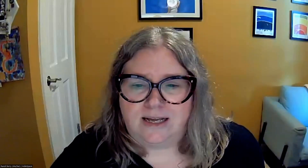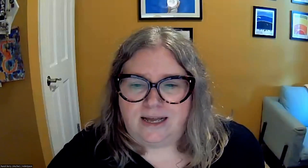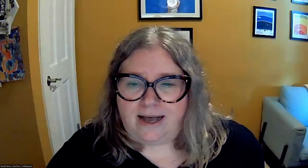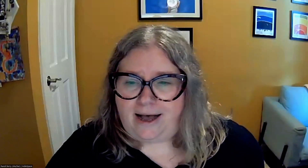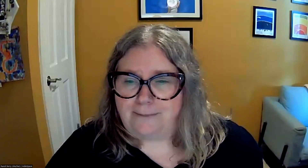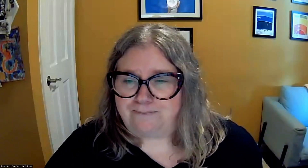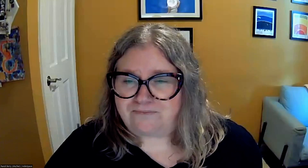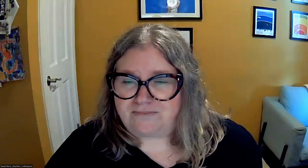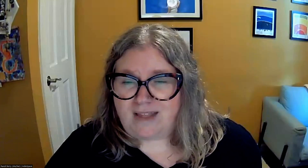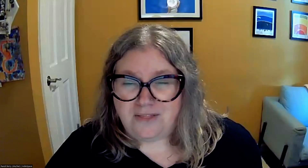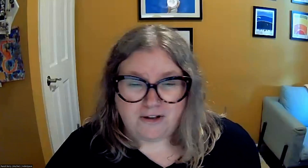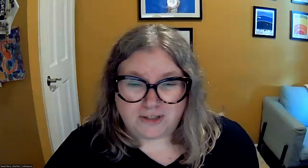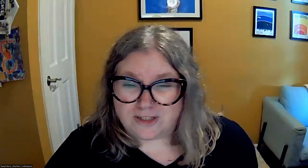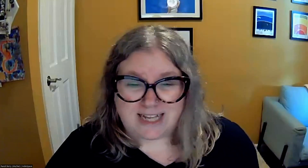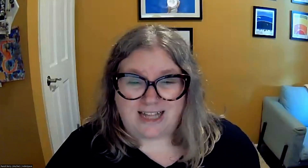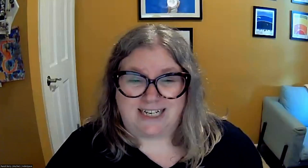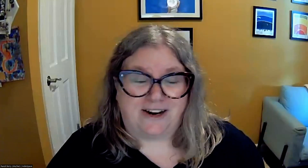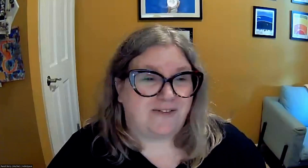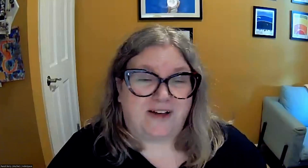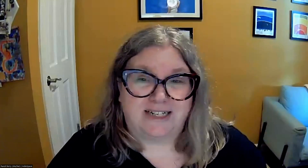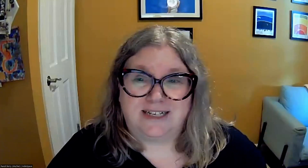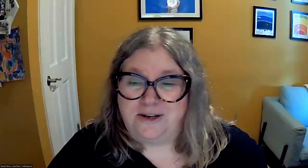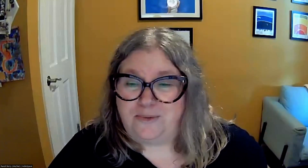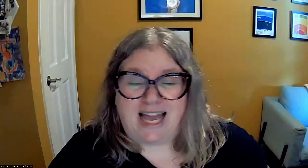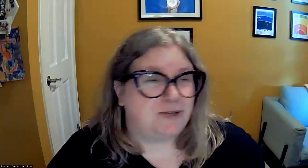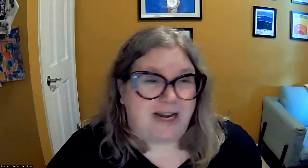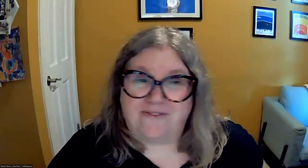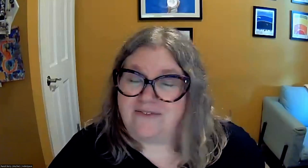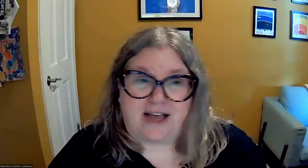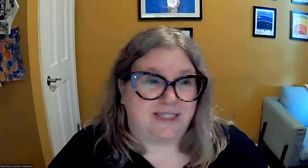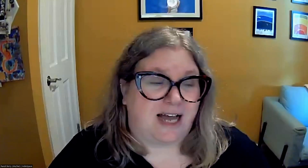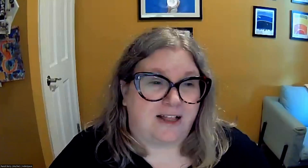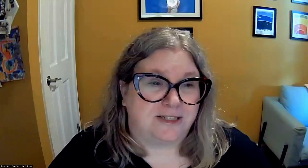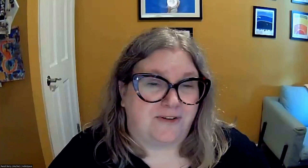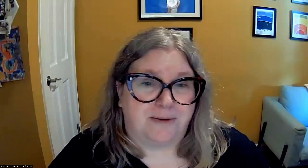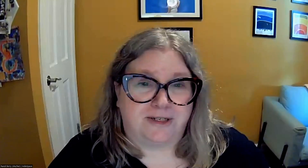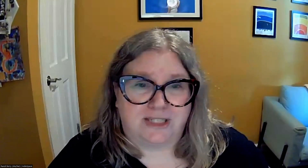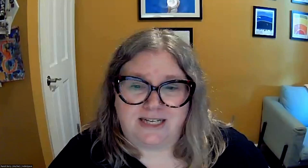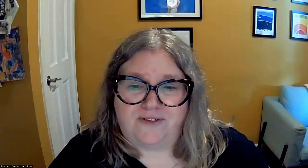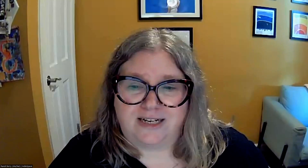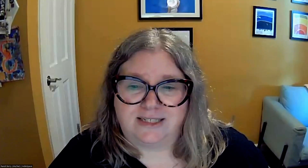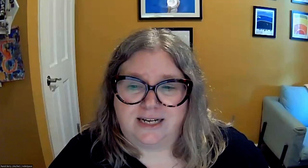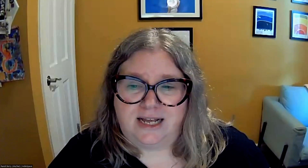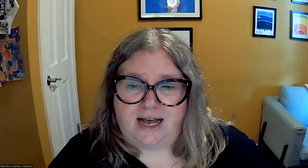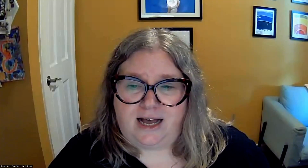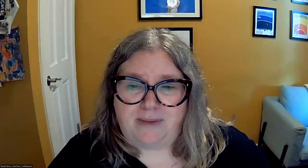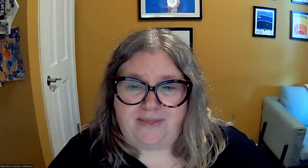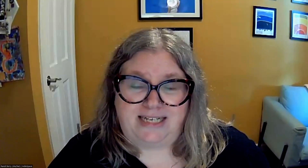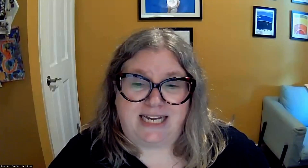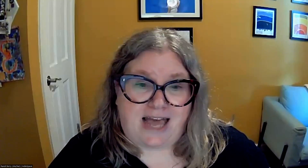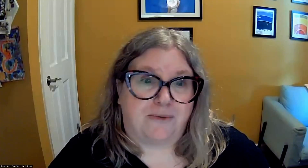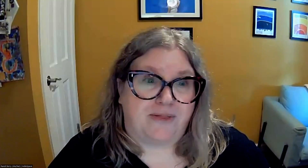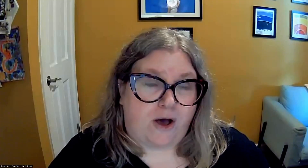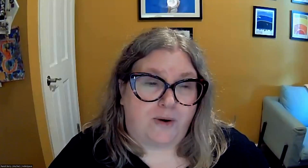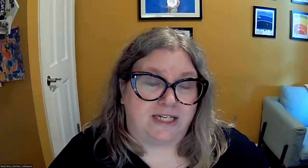$50,000. The Cultural Solidarity Fund, we had $25,000 for an emergency fund. And